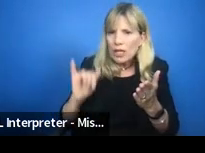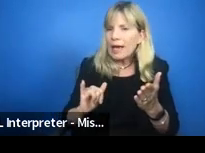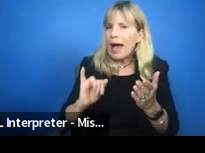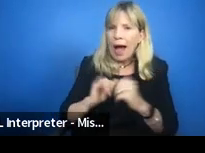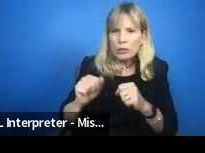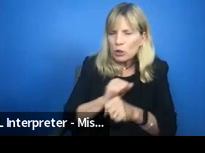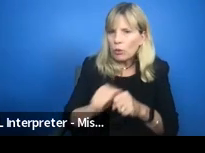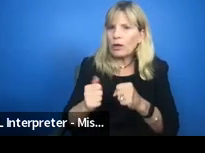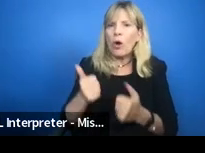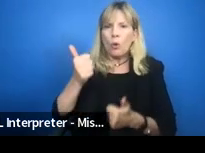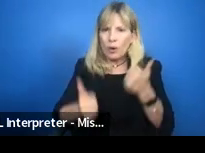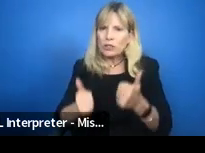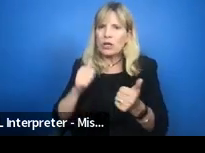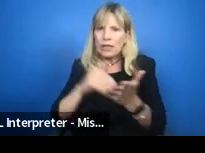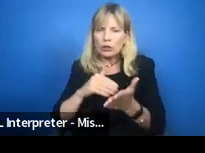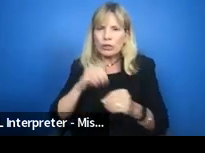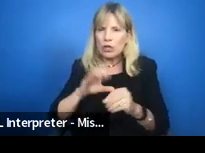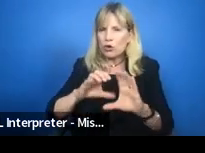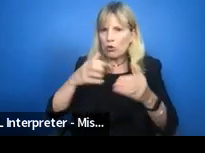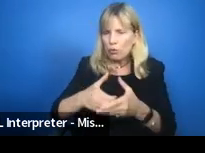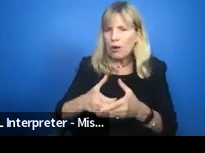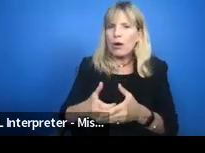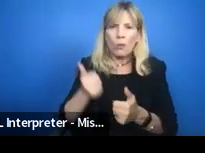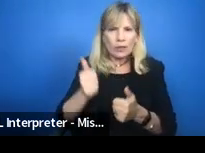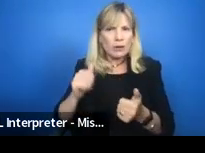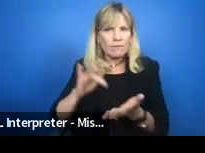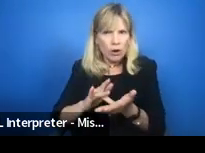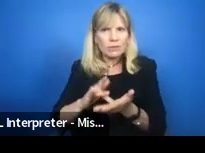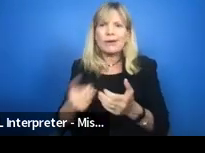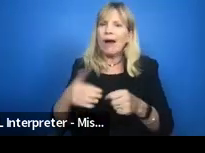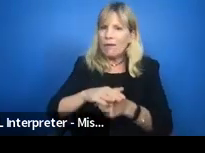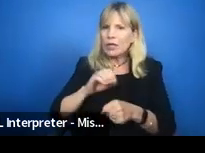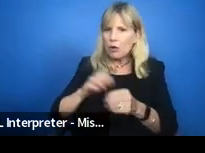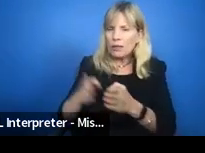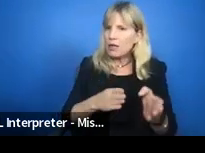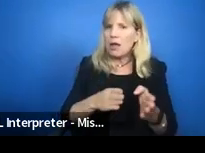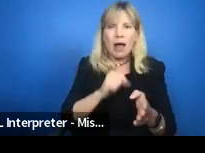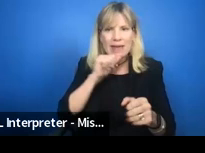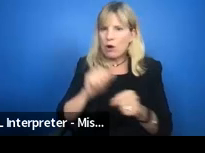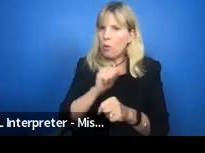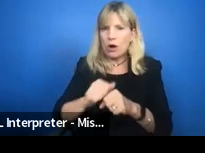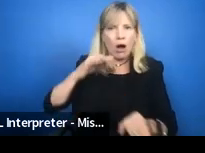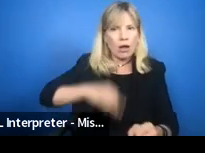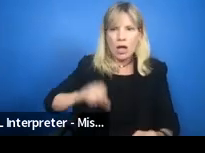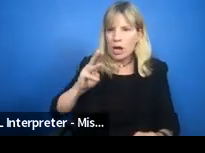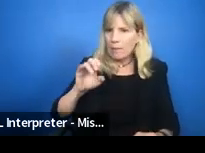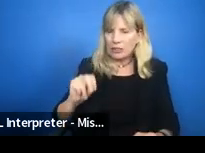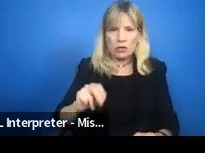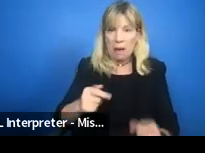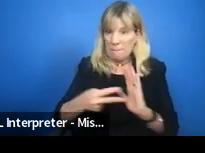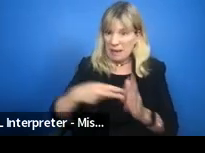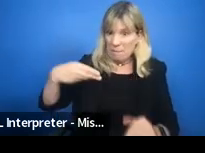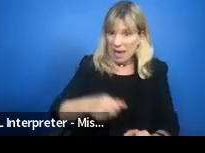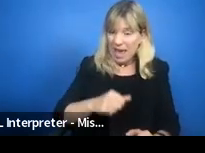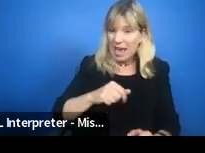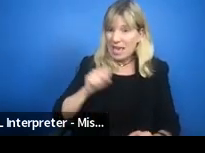your insurance network. They can tell you which drugs are covered by your plan. And they don't work on commissions, meaning they don't get paid based